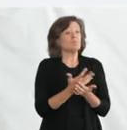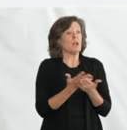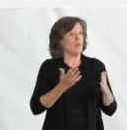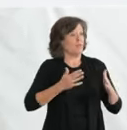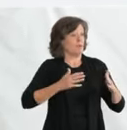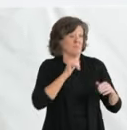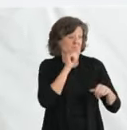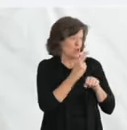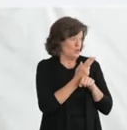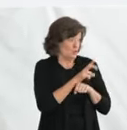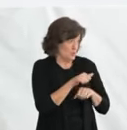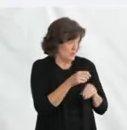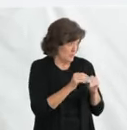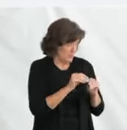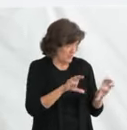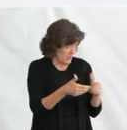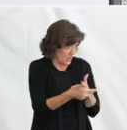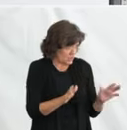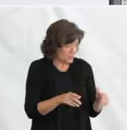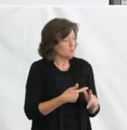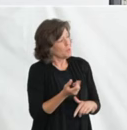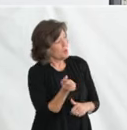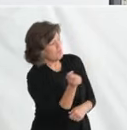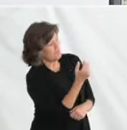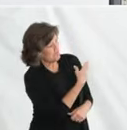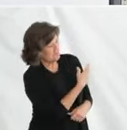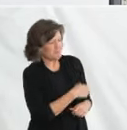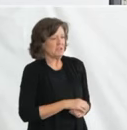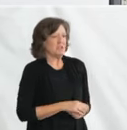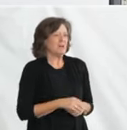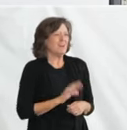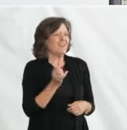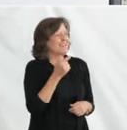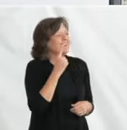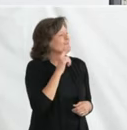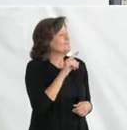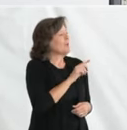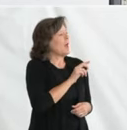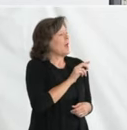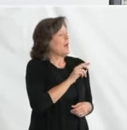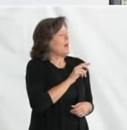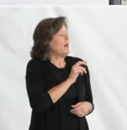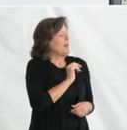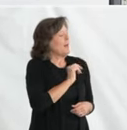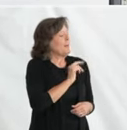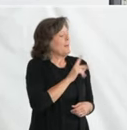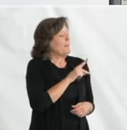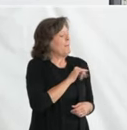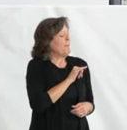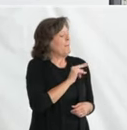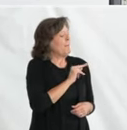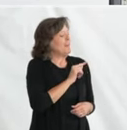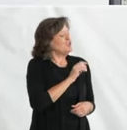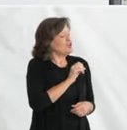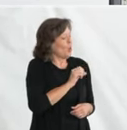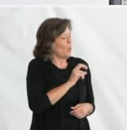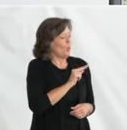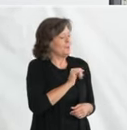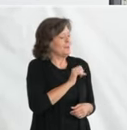behind those lockers. So like the Pinto, the Nina, and the Santa Maria, that's my bilingual portion of the